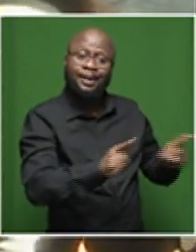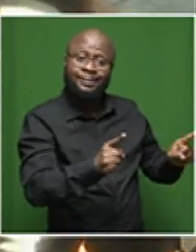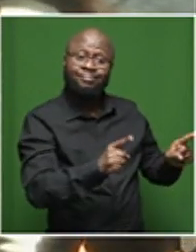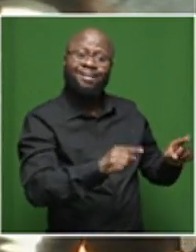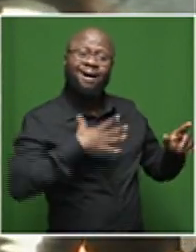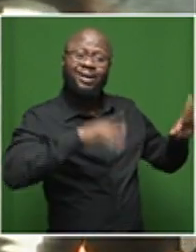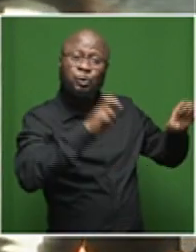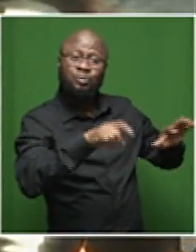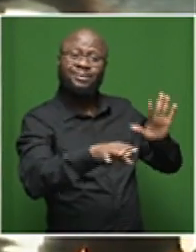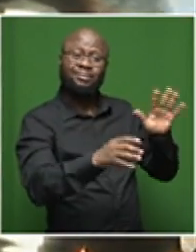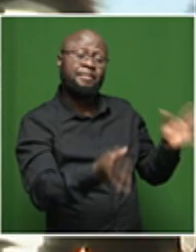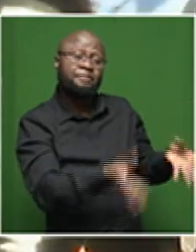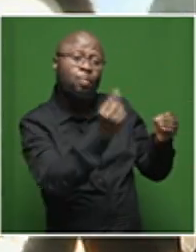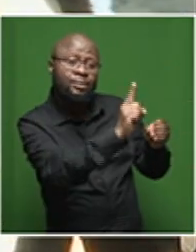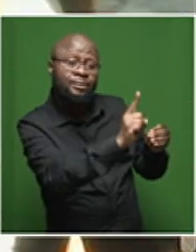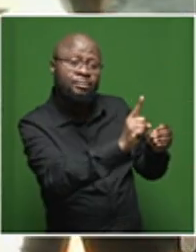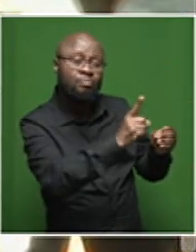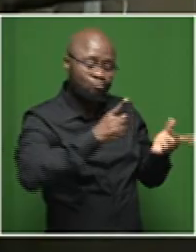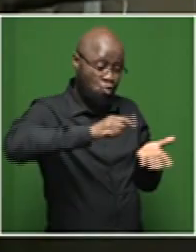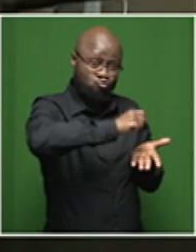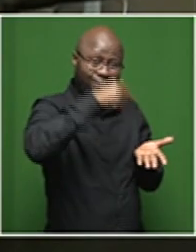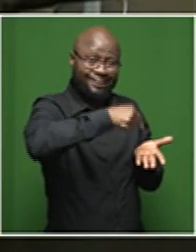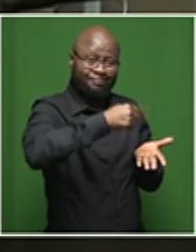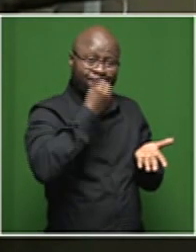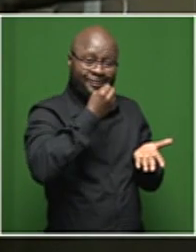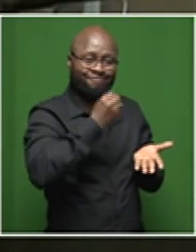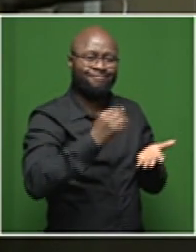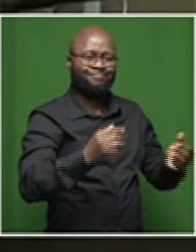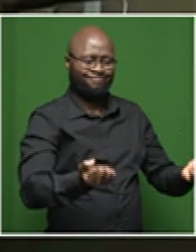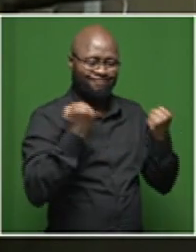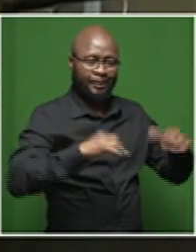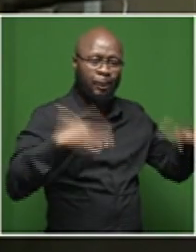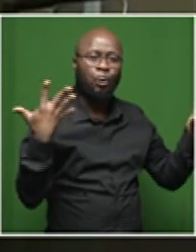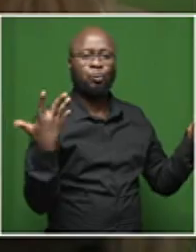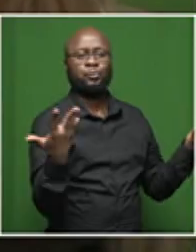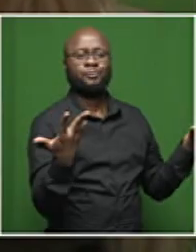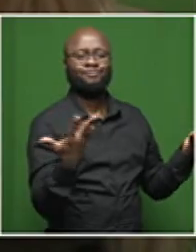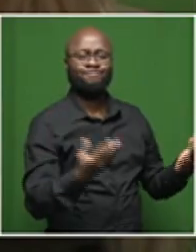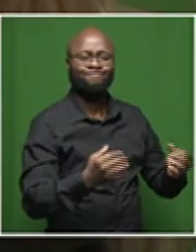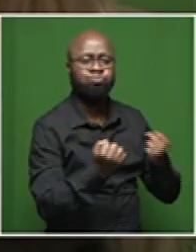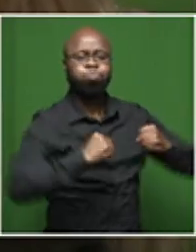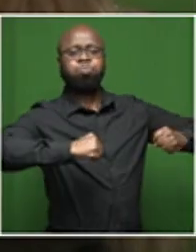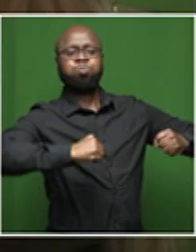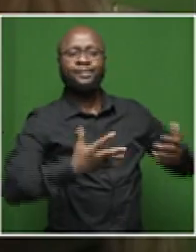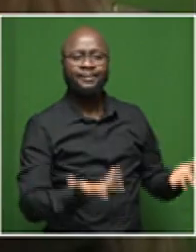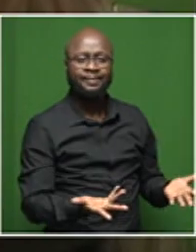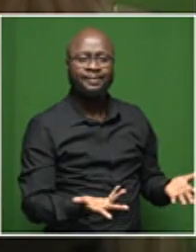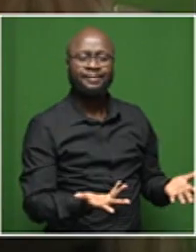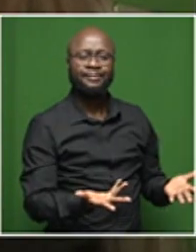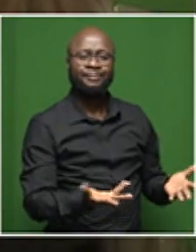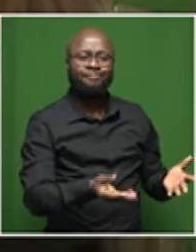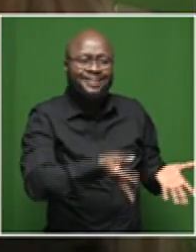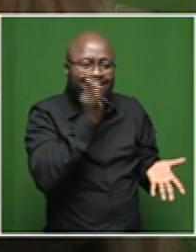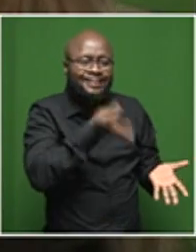like eating too much salt, lack of exercising, obesity, like drinking too much